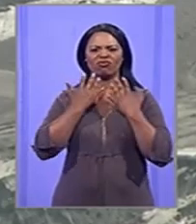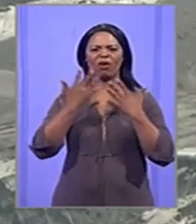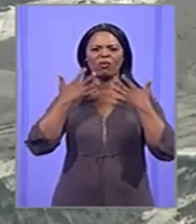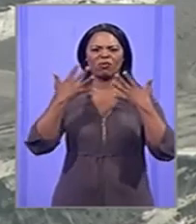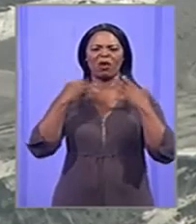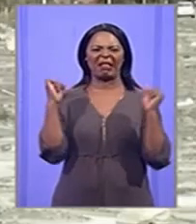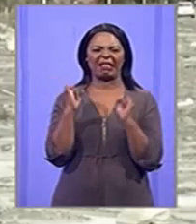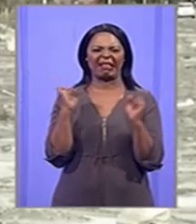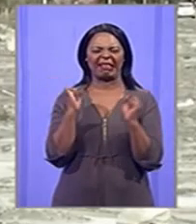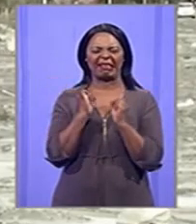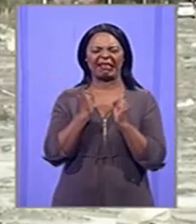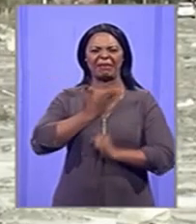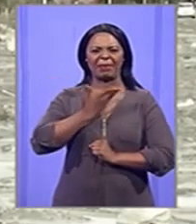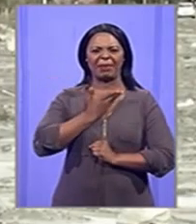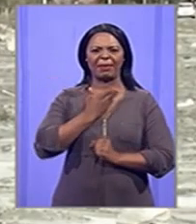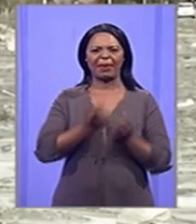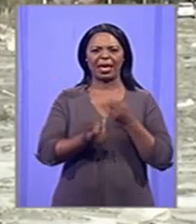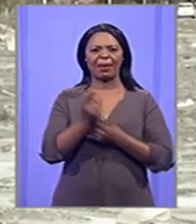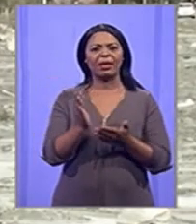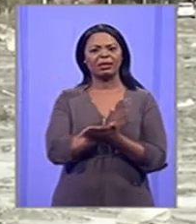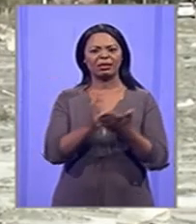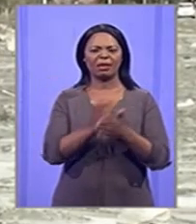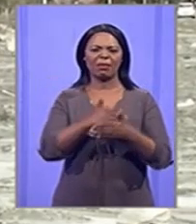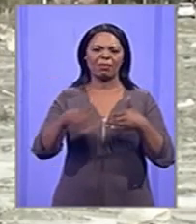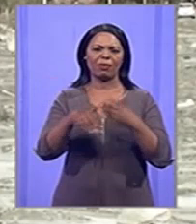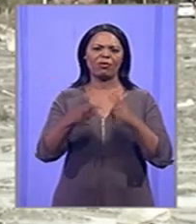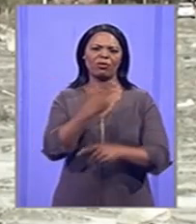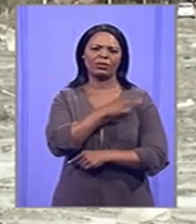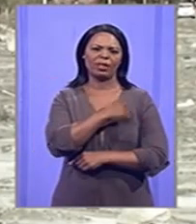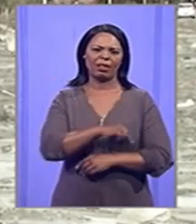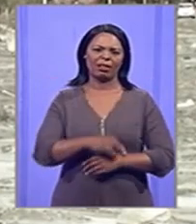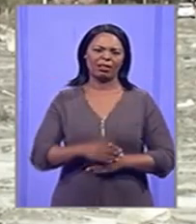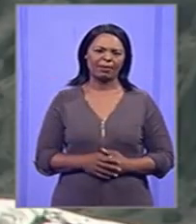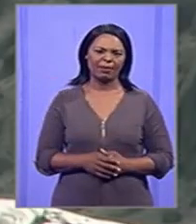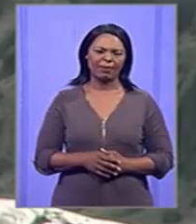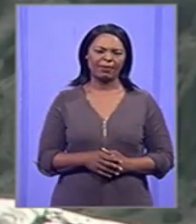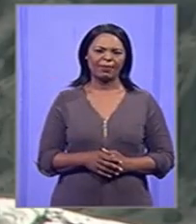phefo. Ba bantši ba šetše ba lokolotšwe.